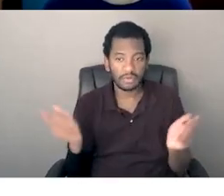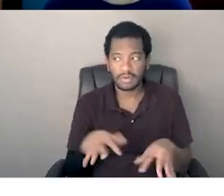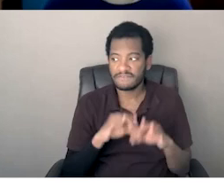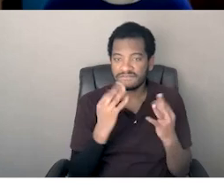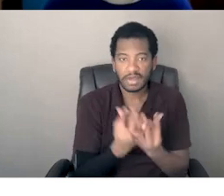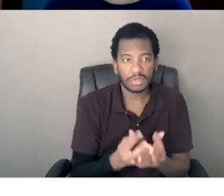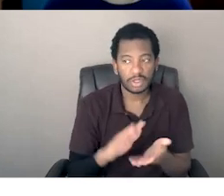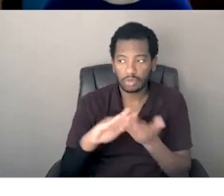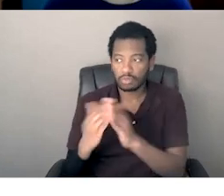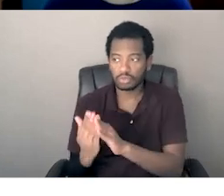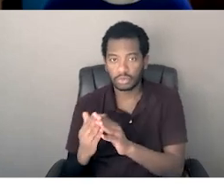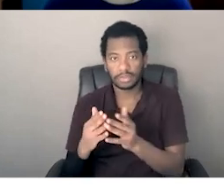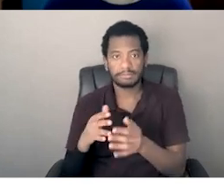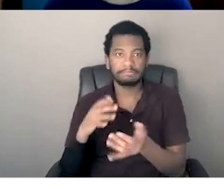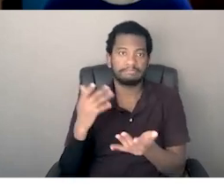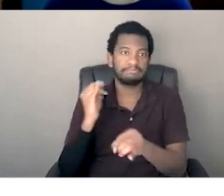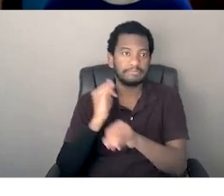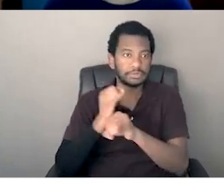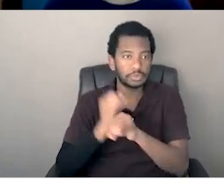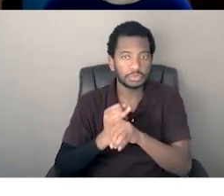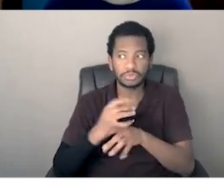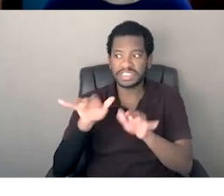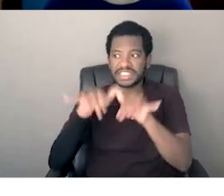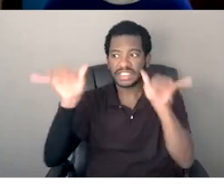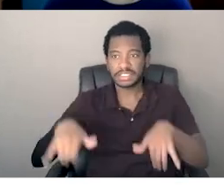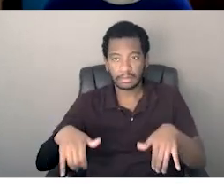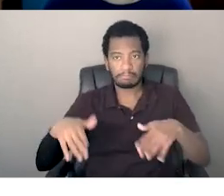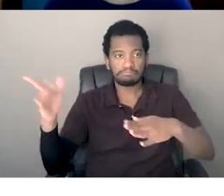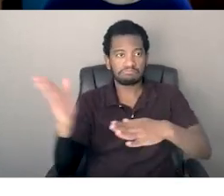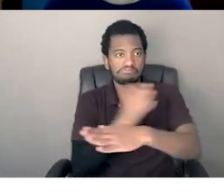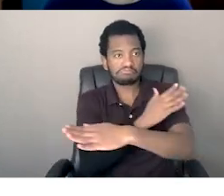institutional, and system level.